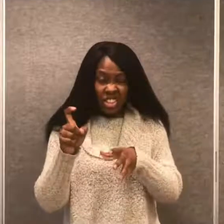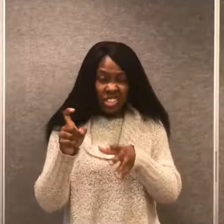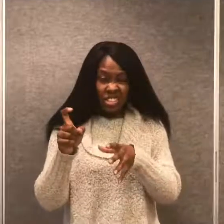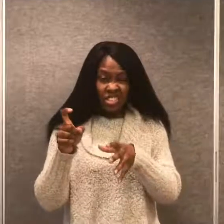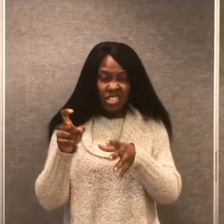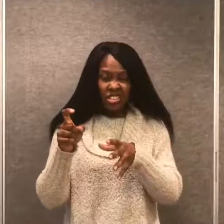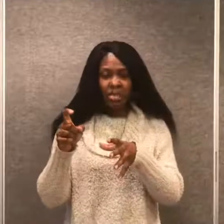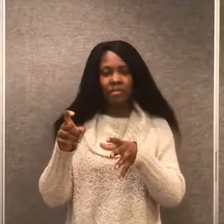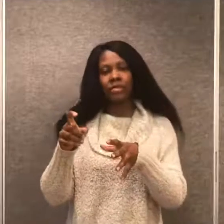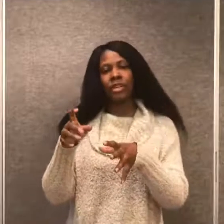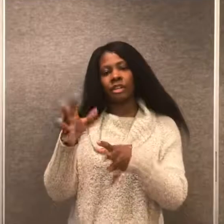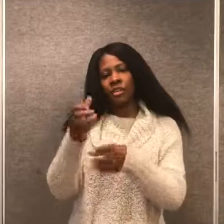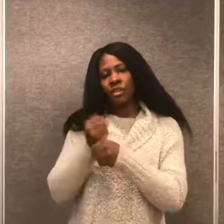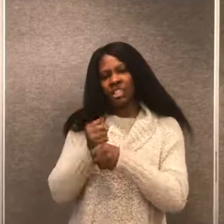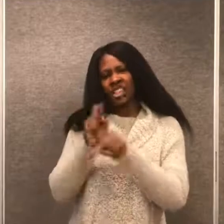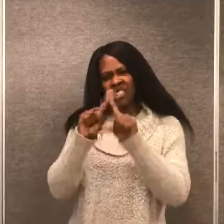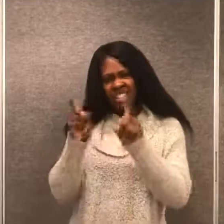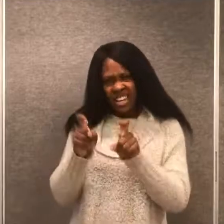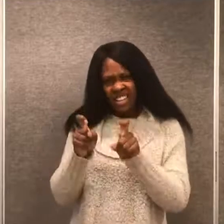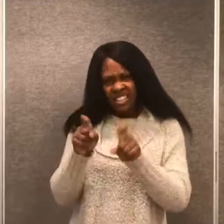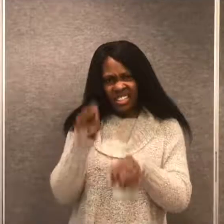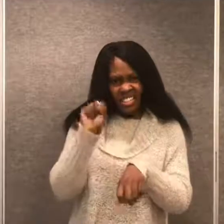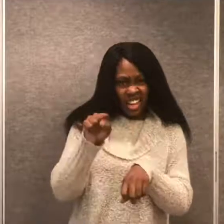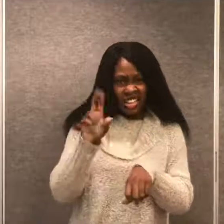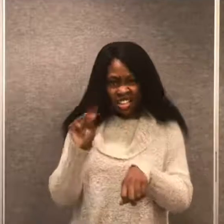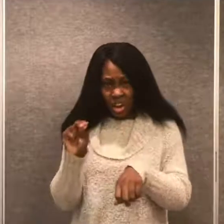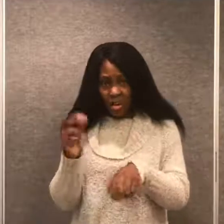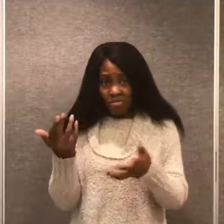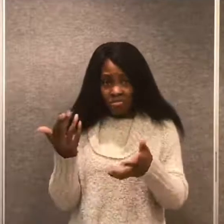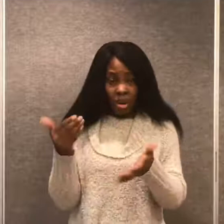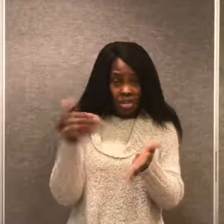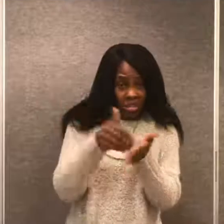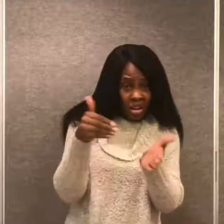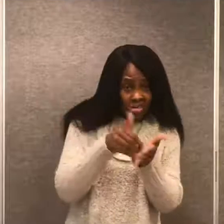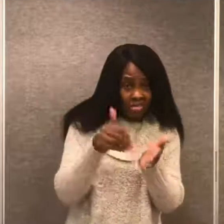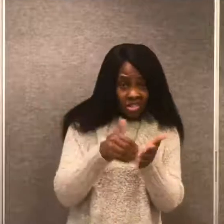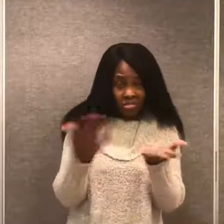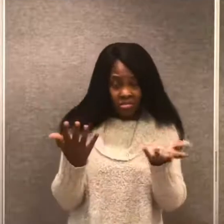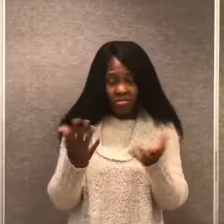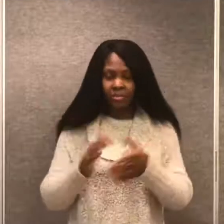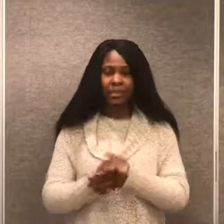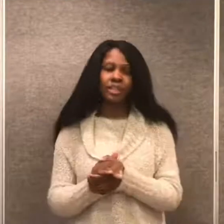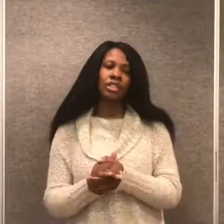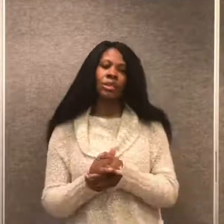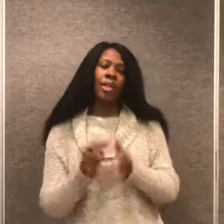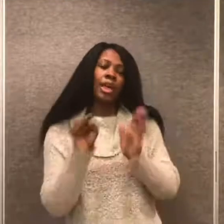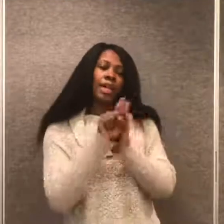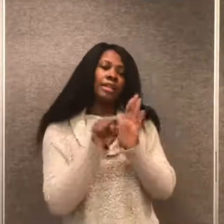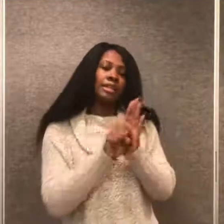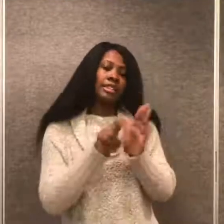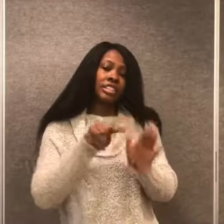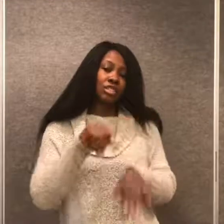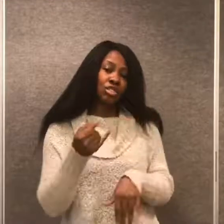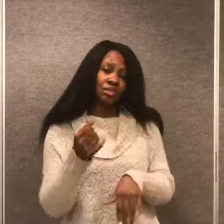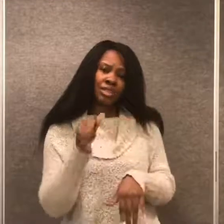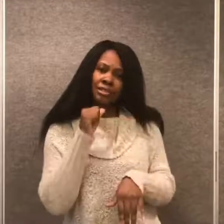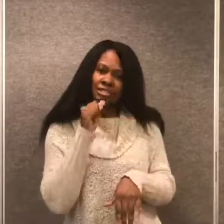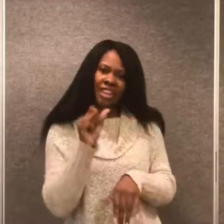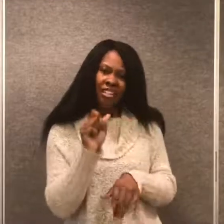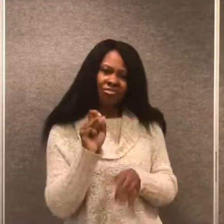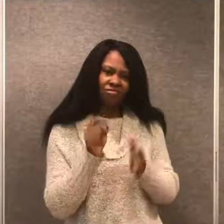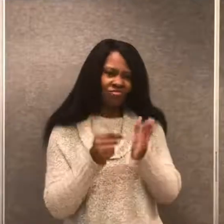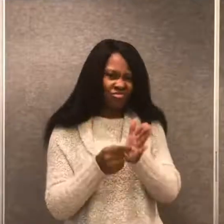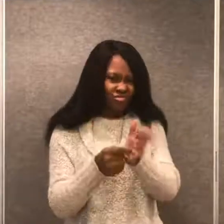the COVID? And if so, how often? So that's a good question, Mayor. The state of New Jersey has not required students and staff to take